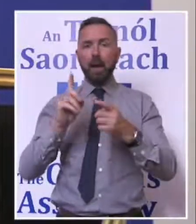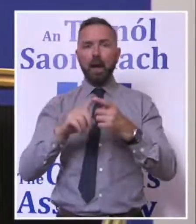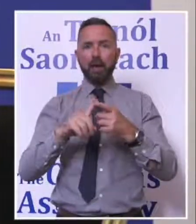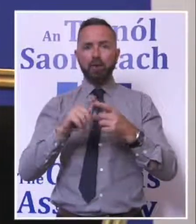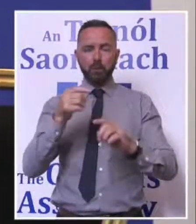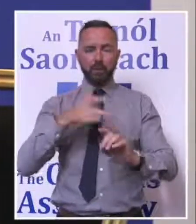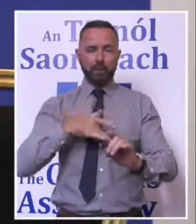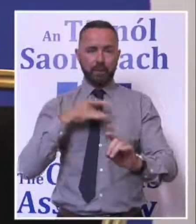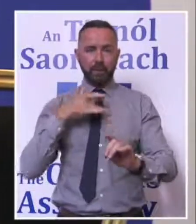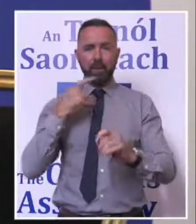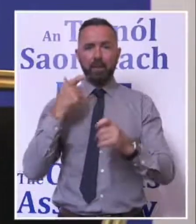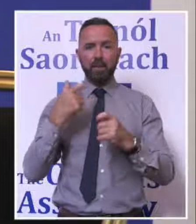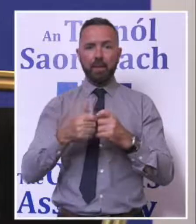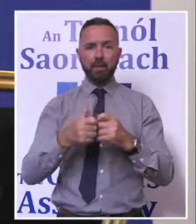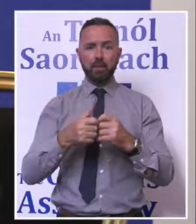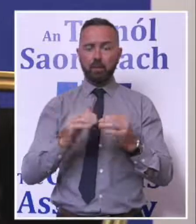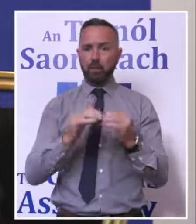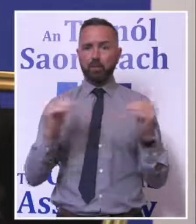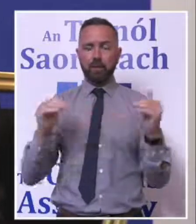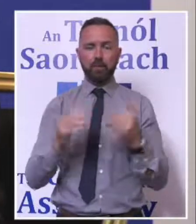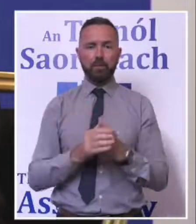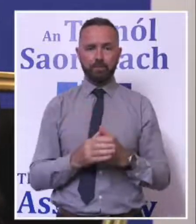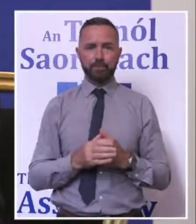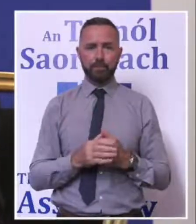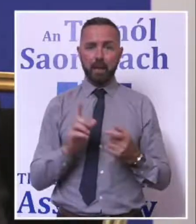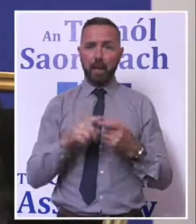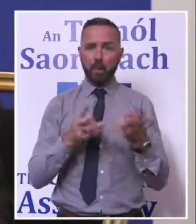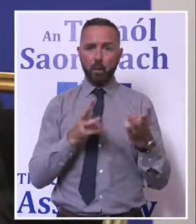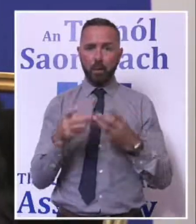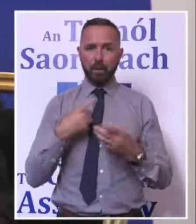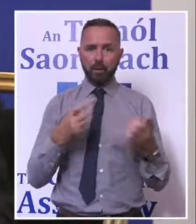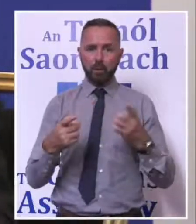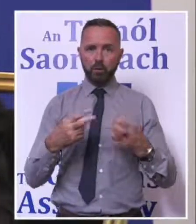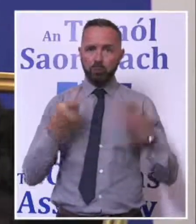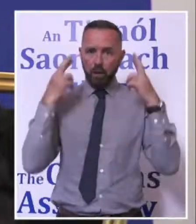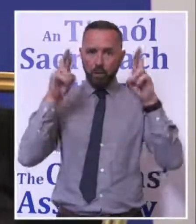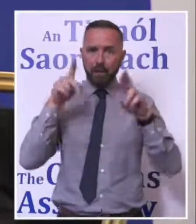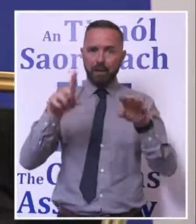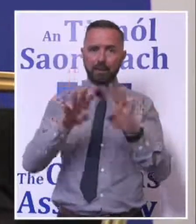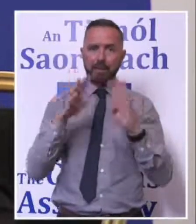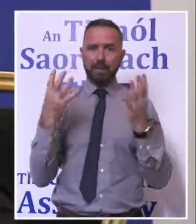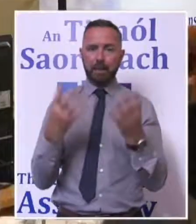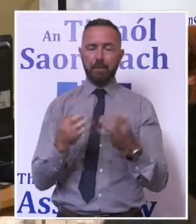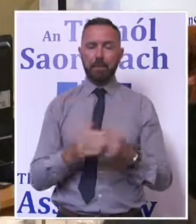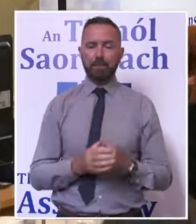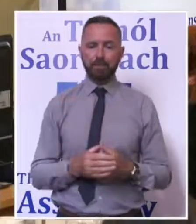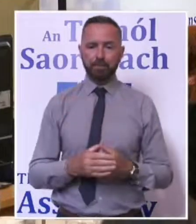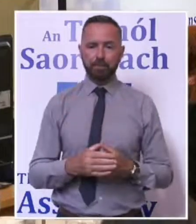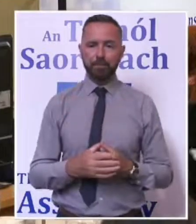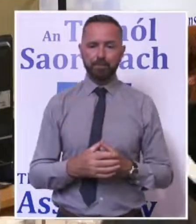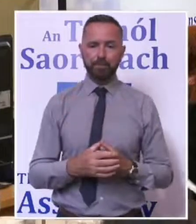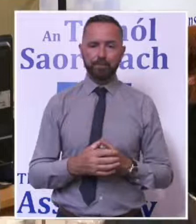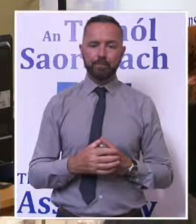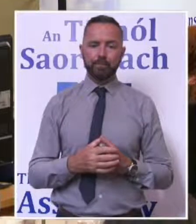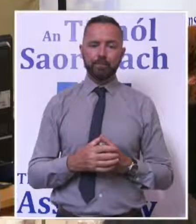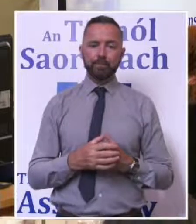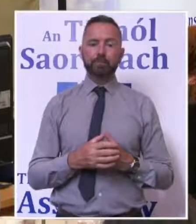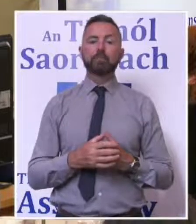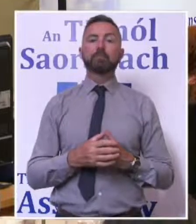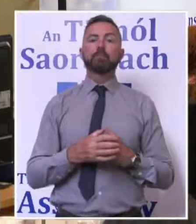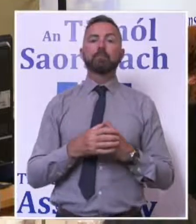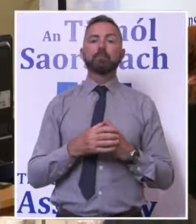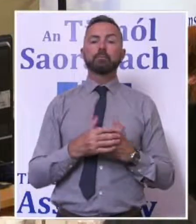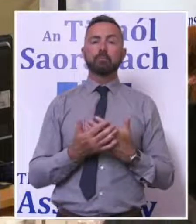produced represents this assembly. So it's in your gift to do that. Dr. Quinn. No, it was just a